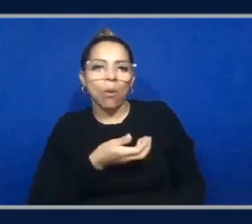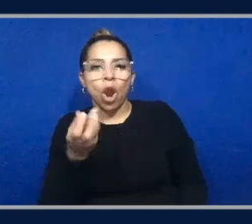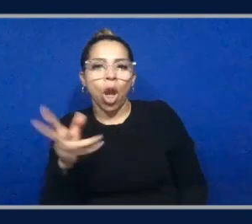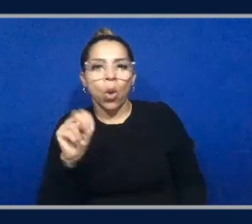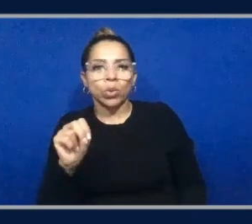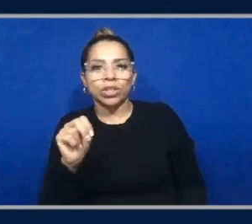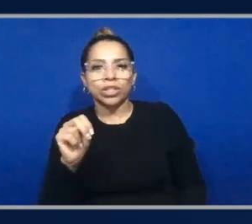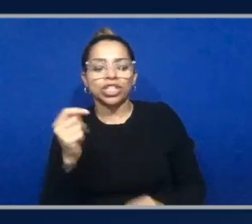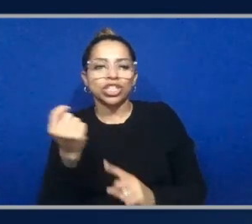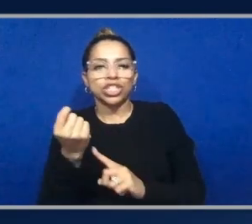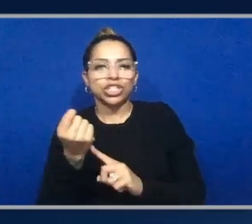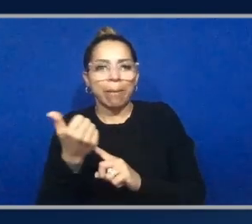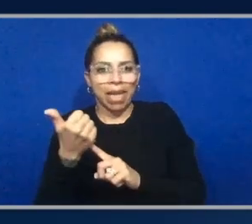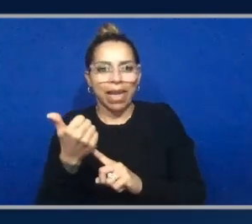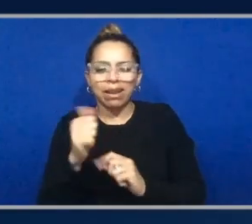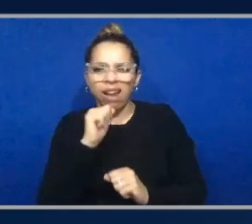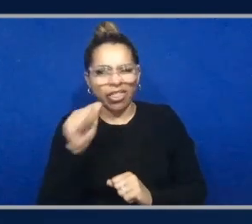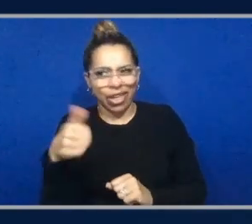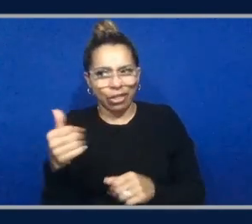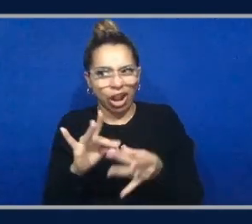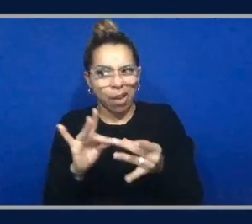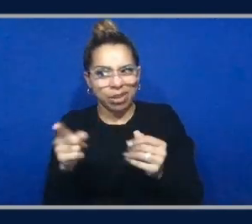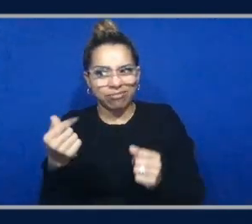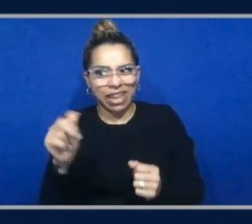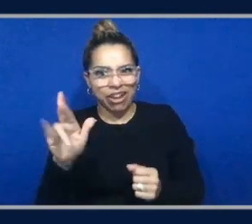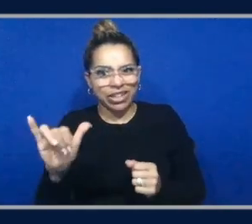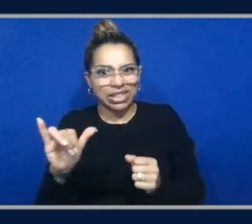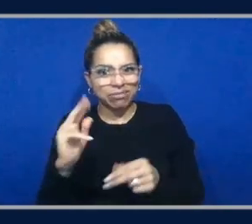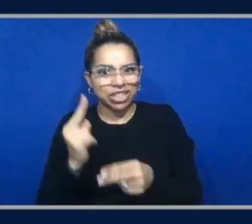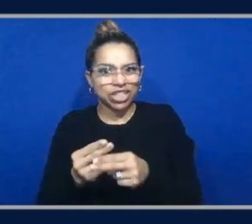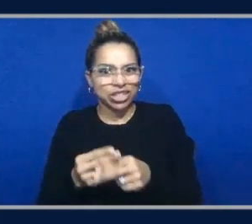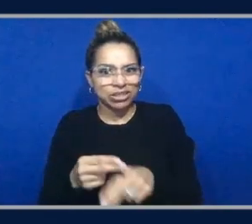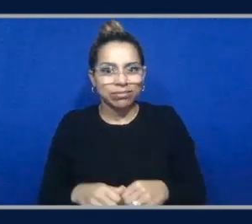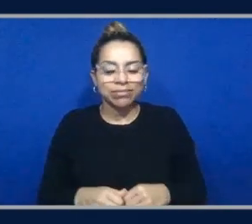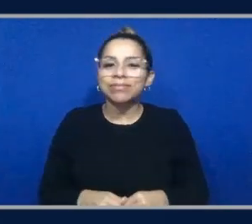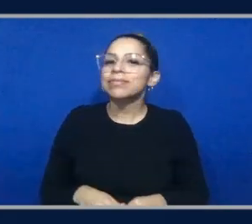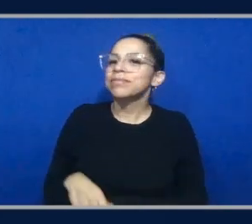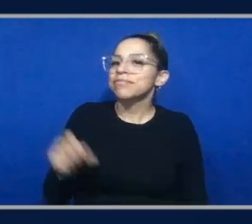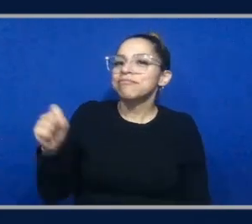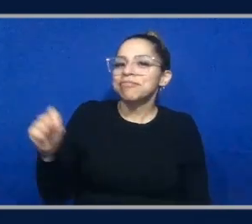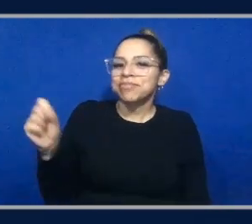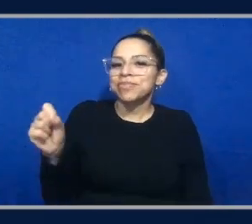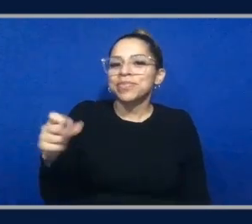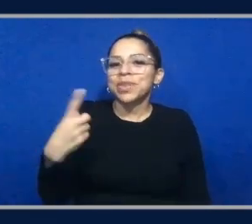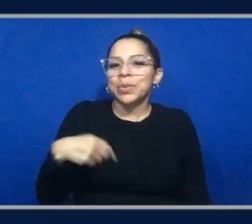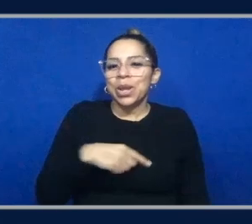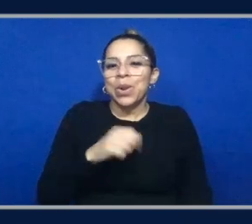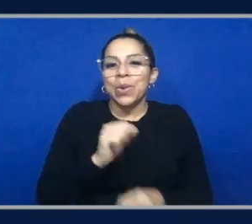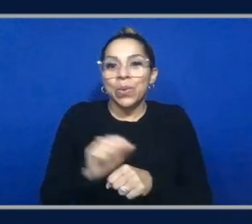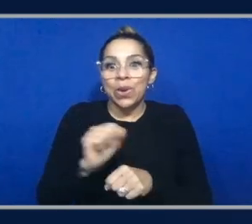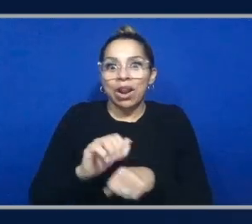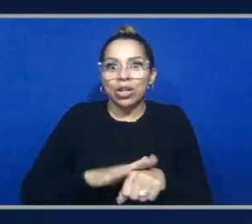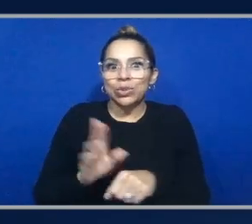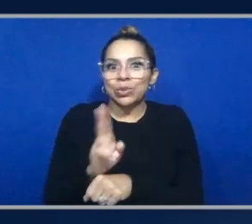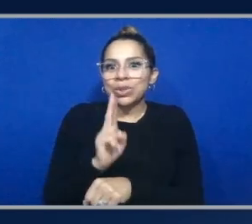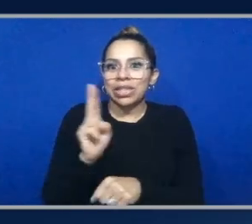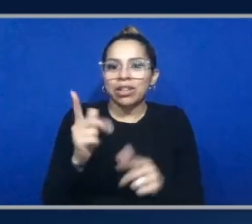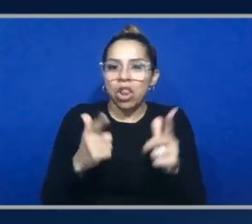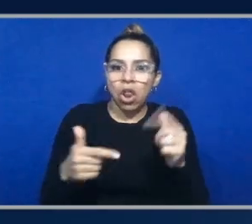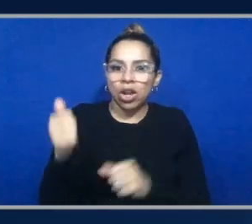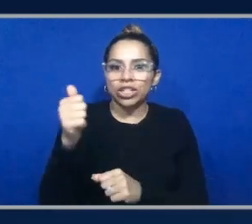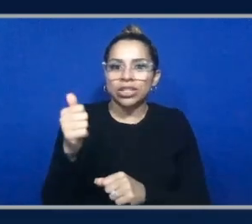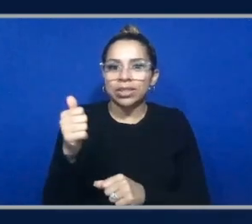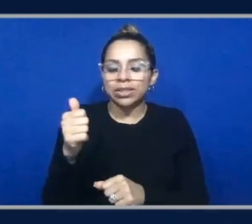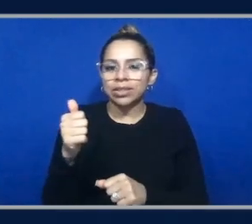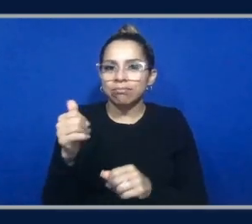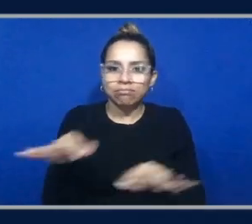I think that is true. I mean, we're really working on using this largest, most prevalent customer and pushing the envelope. And